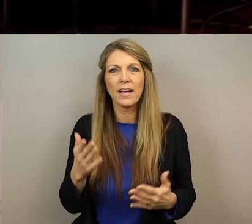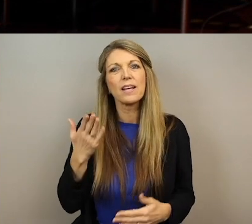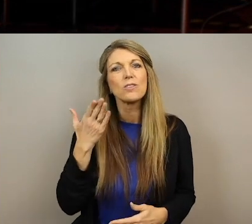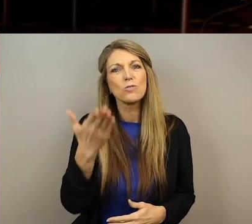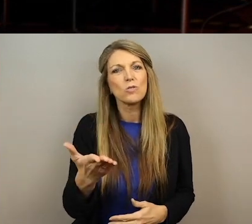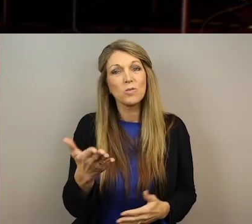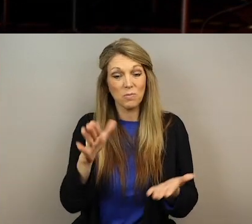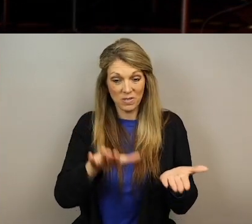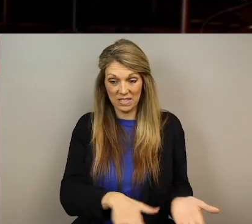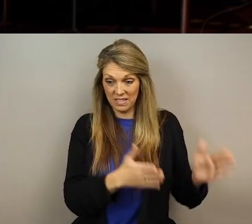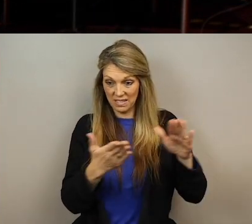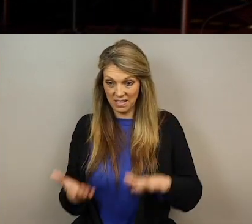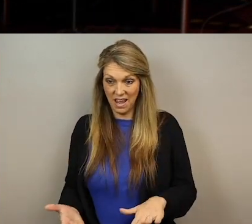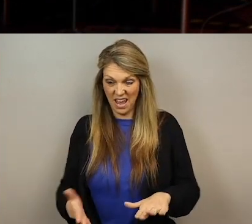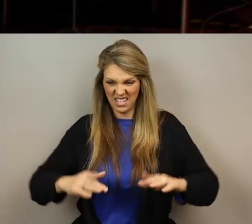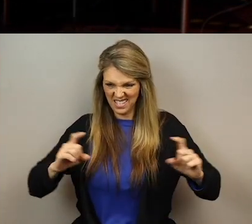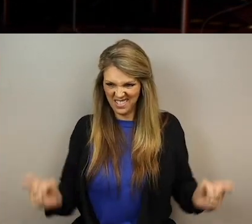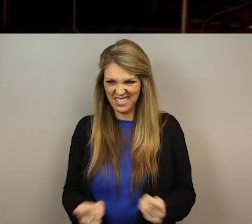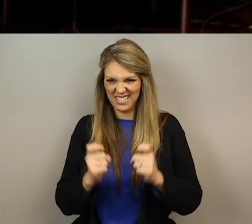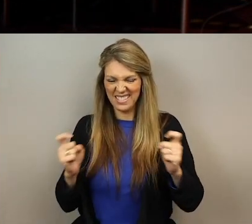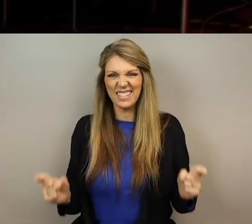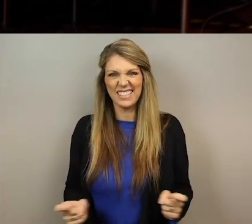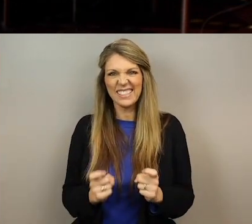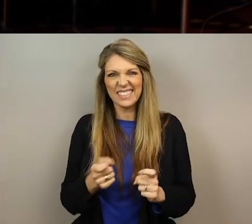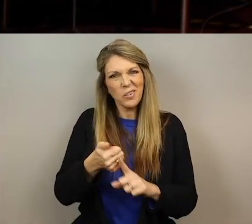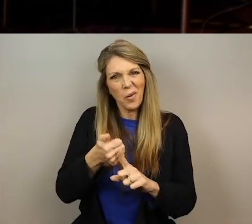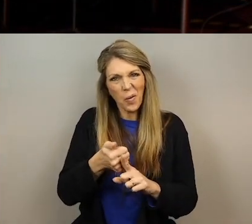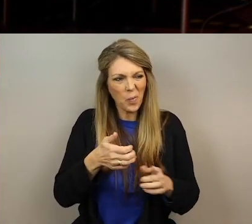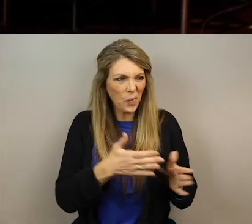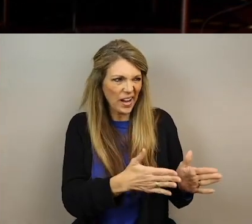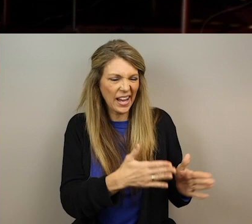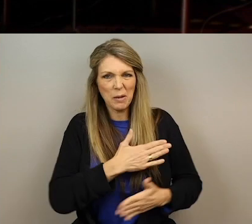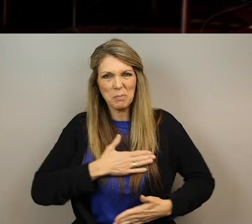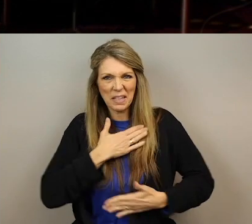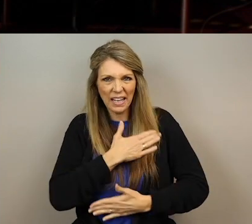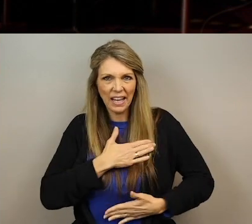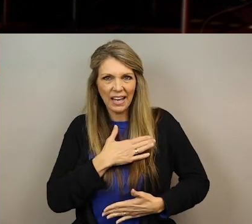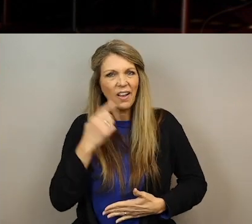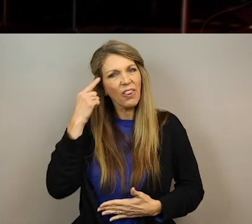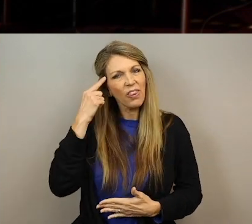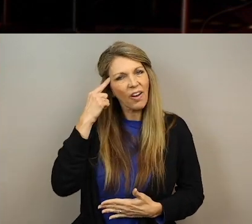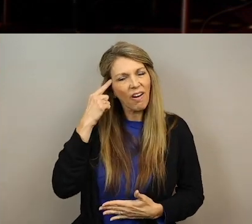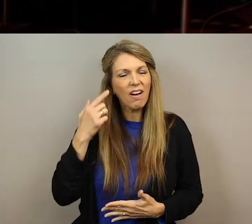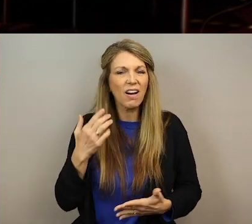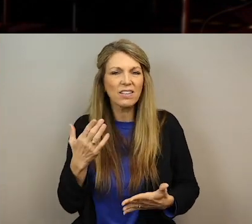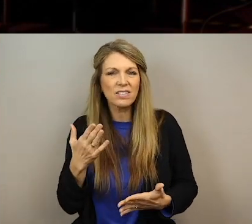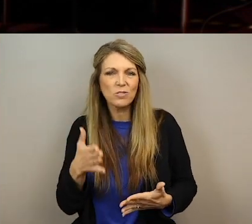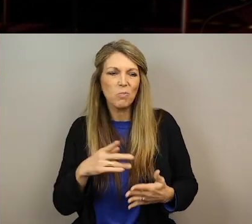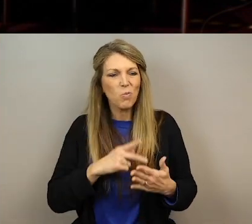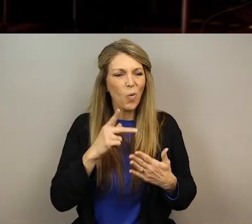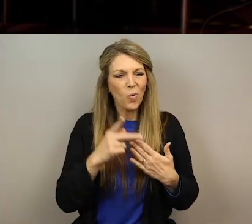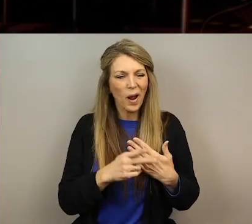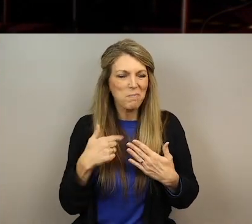were dead in your trespasses and sin," right? Your own way, your own pleasure, your own thoughts, your own